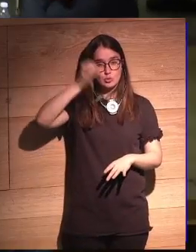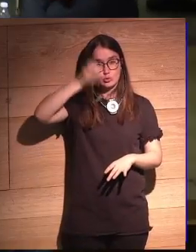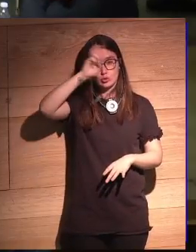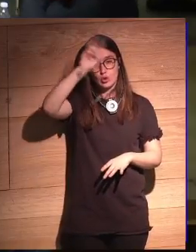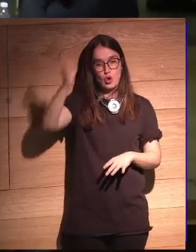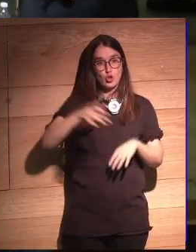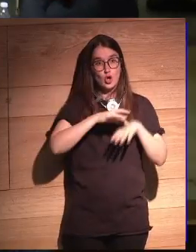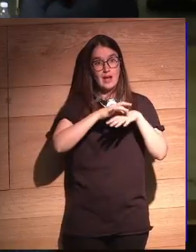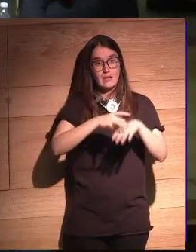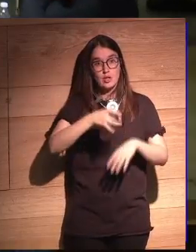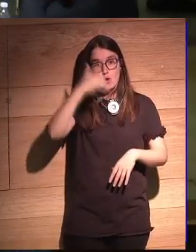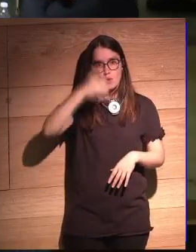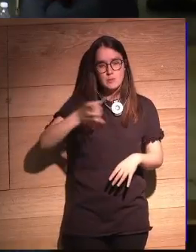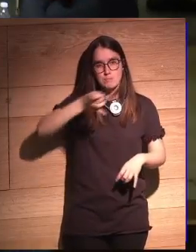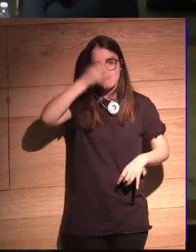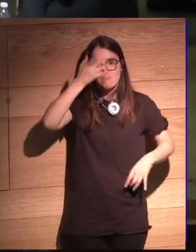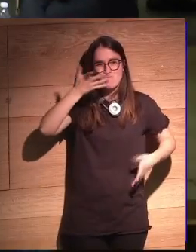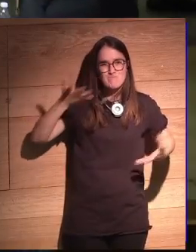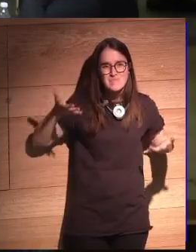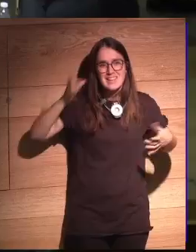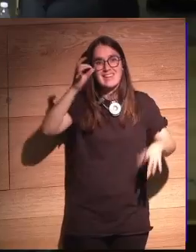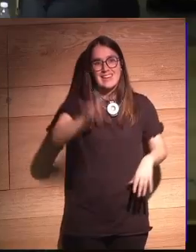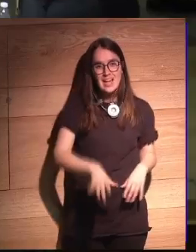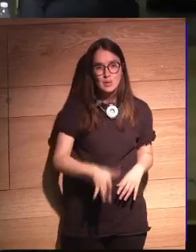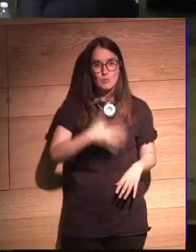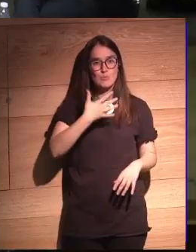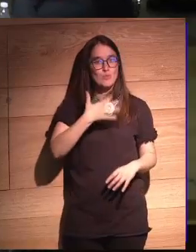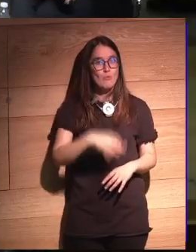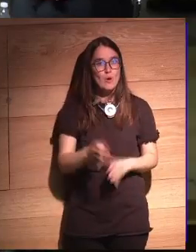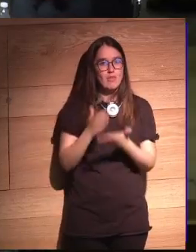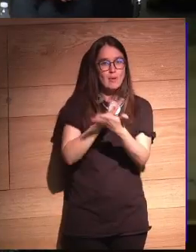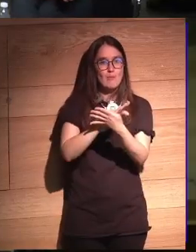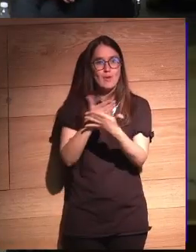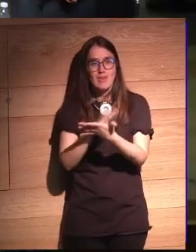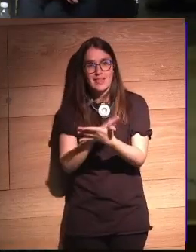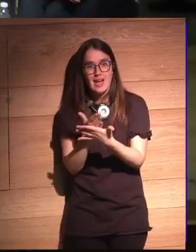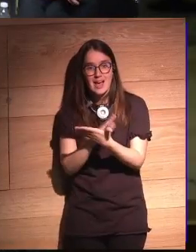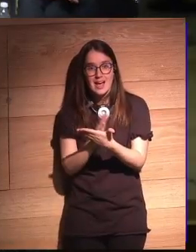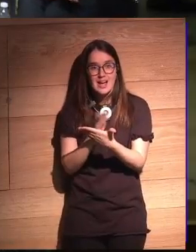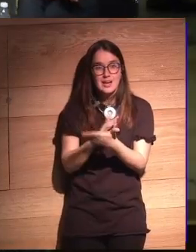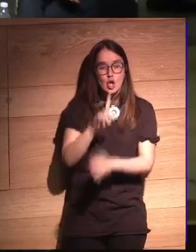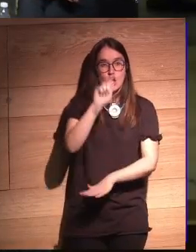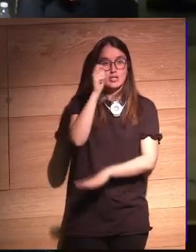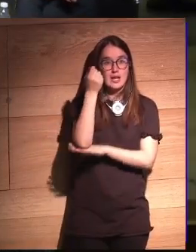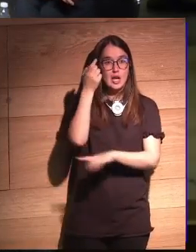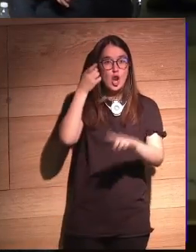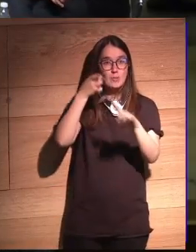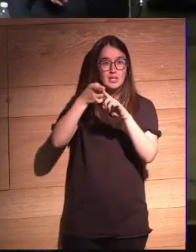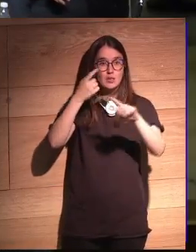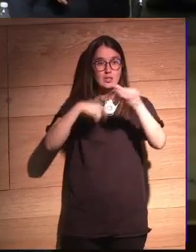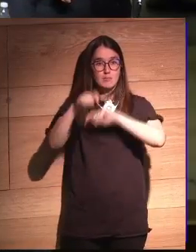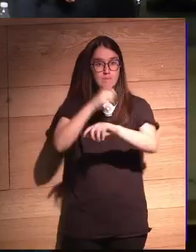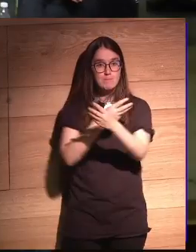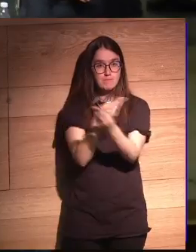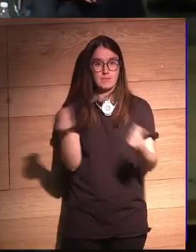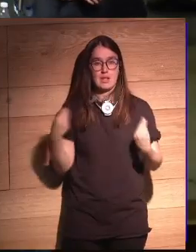here in this panel, if we do not create a different agent, I cannot think of